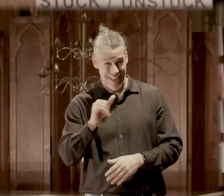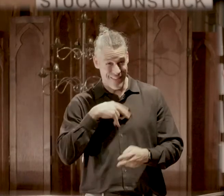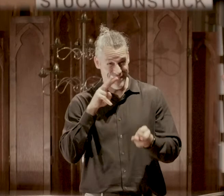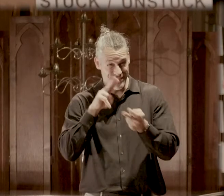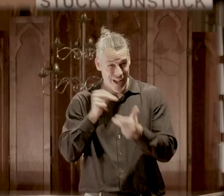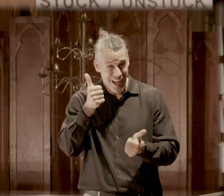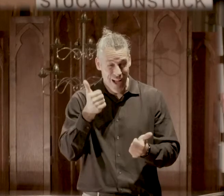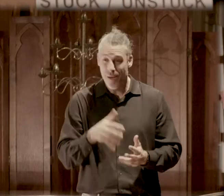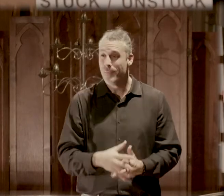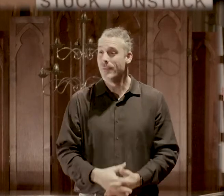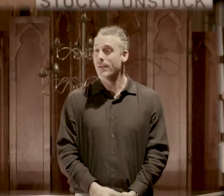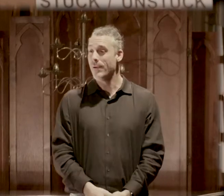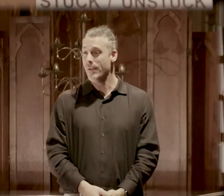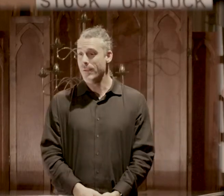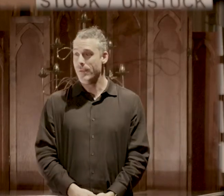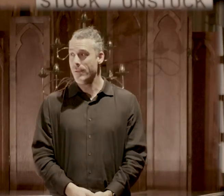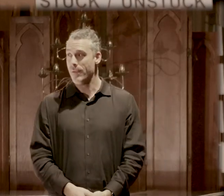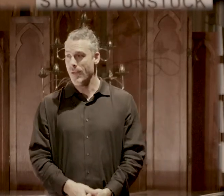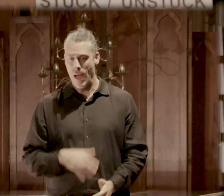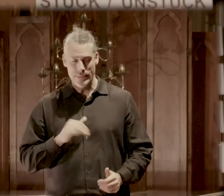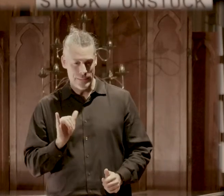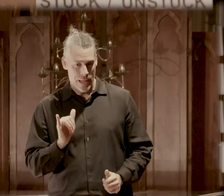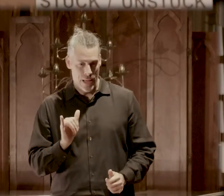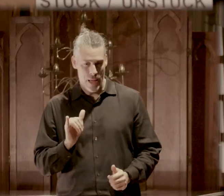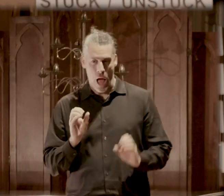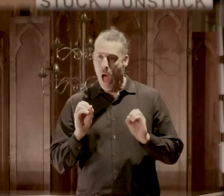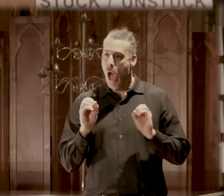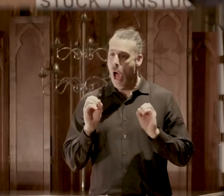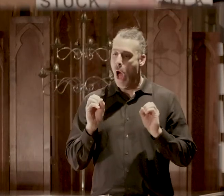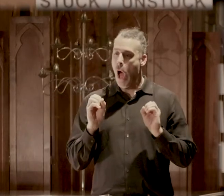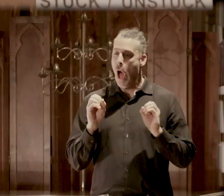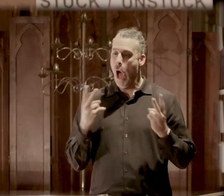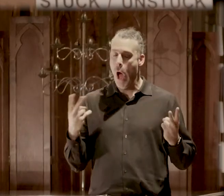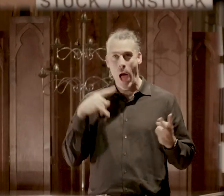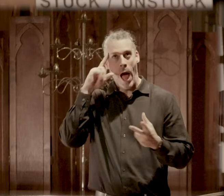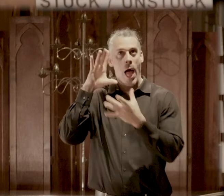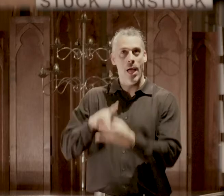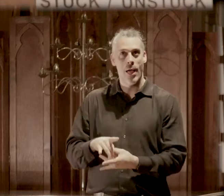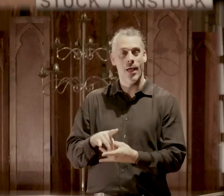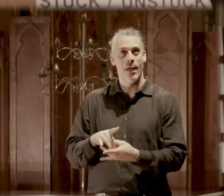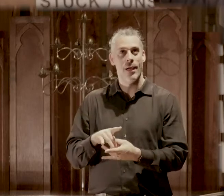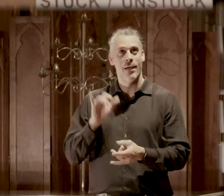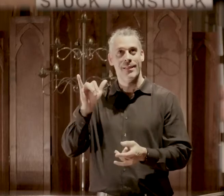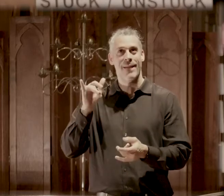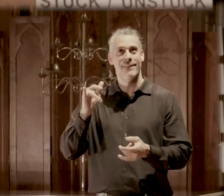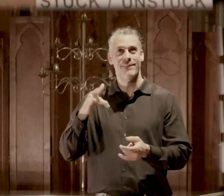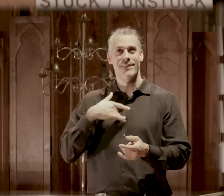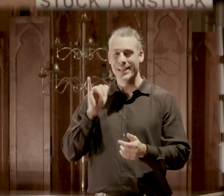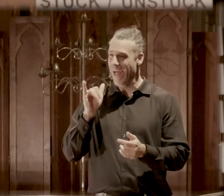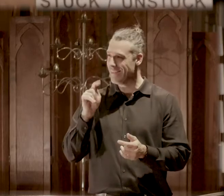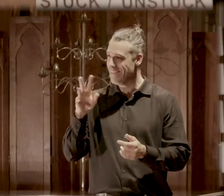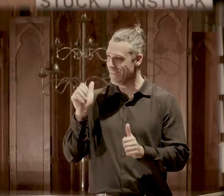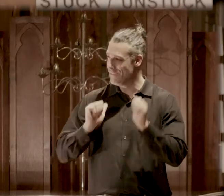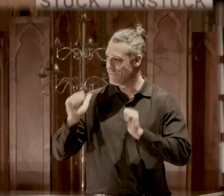Like, that was so fucked up. And I was like, oh, you know, okay. It was like Three's Company. I was like,